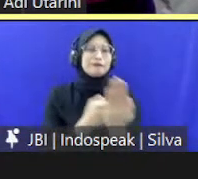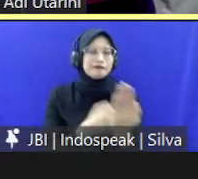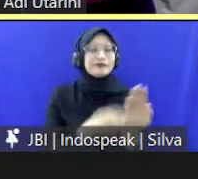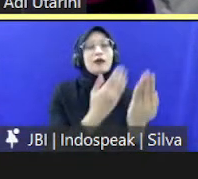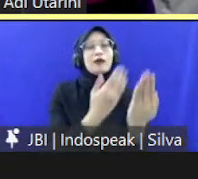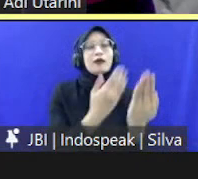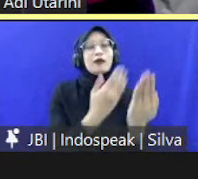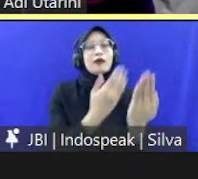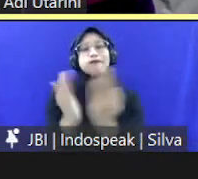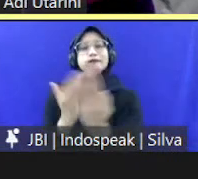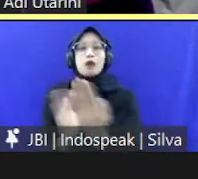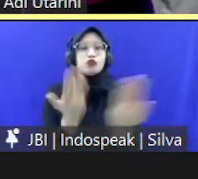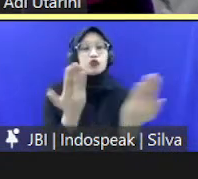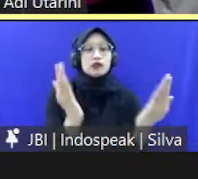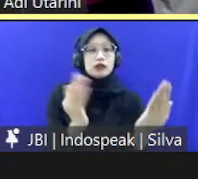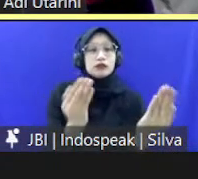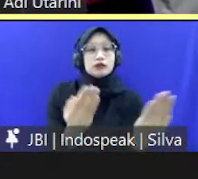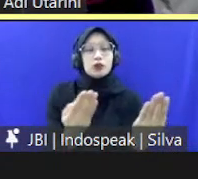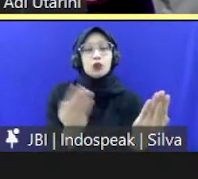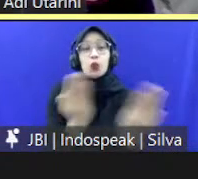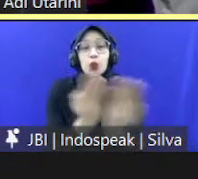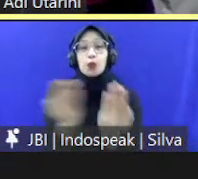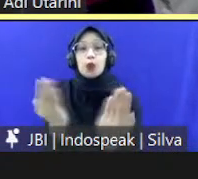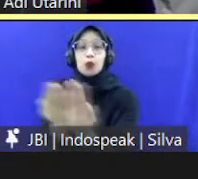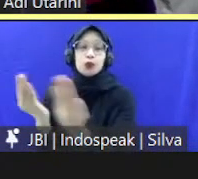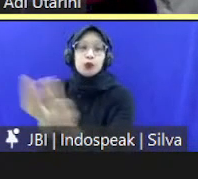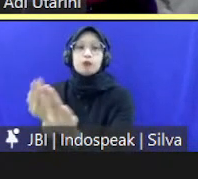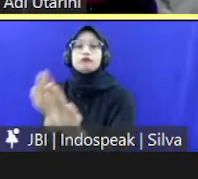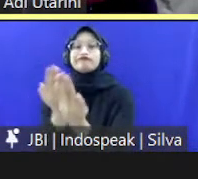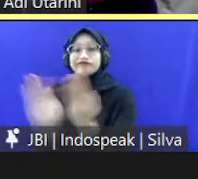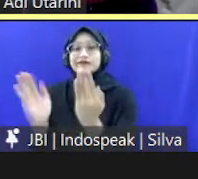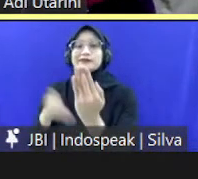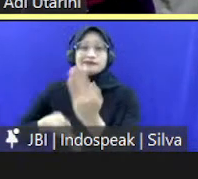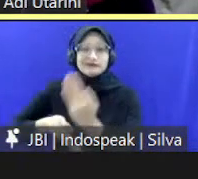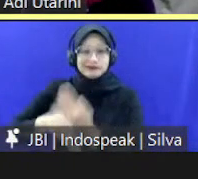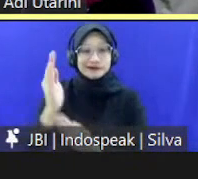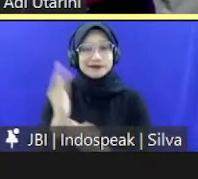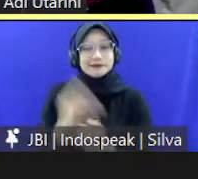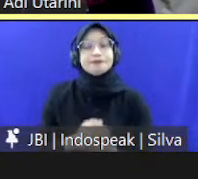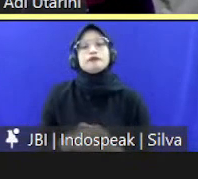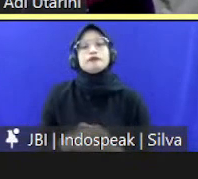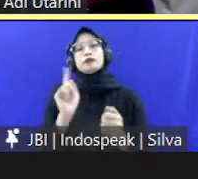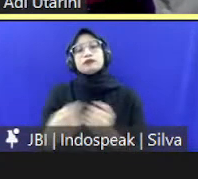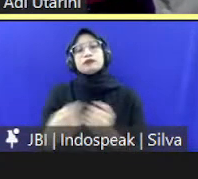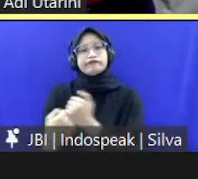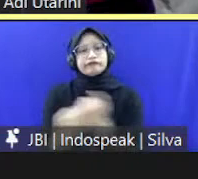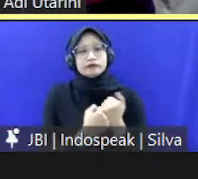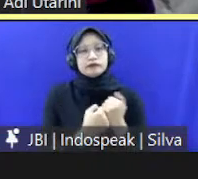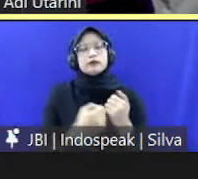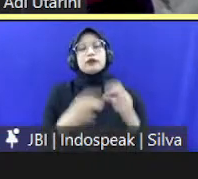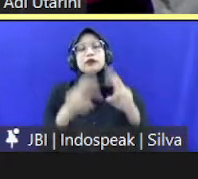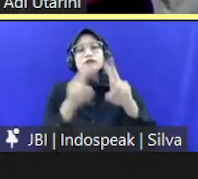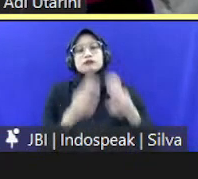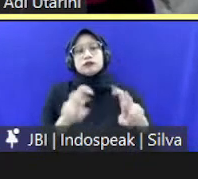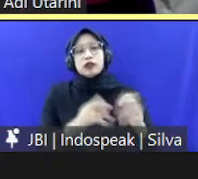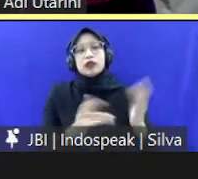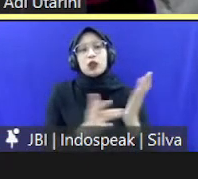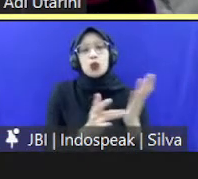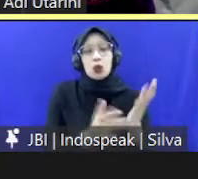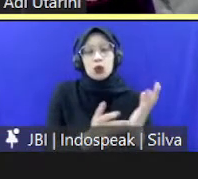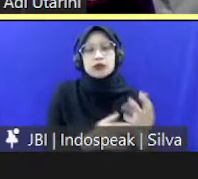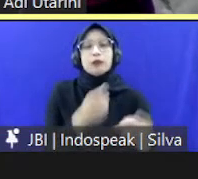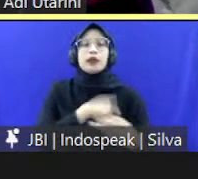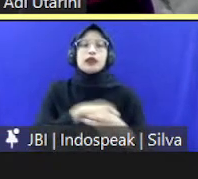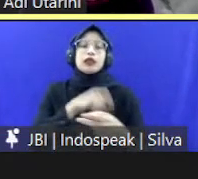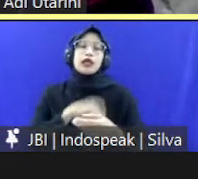dealt with several ministries, Ministry of Agriculture, Ministry of Health, Research, Technology, Higher Education,